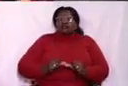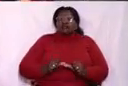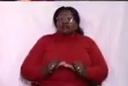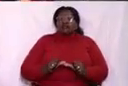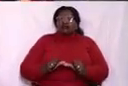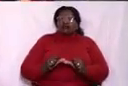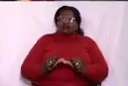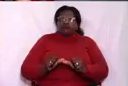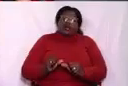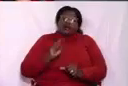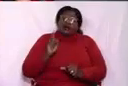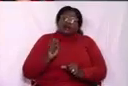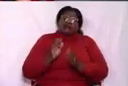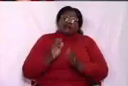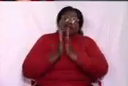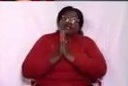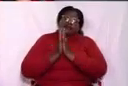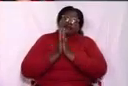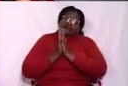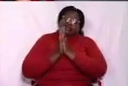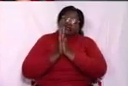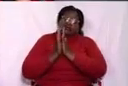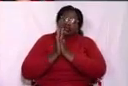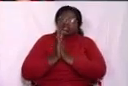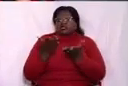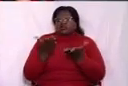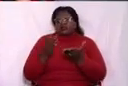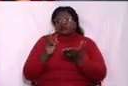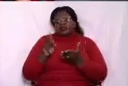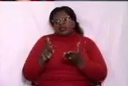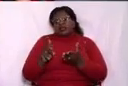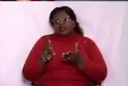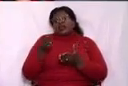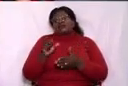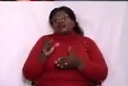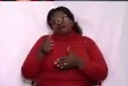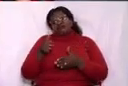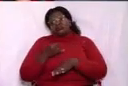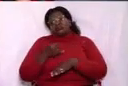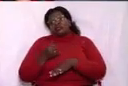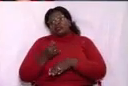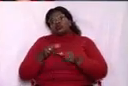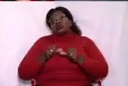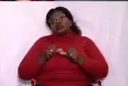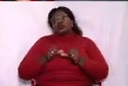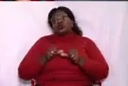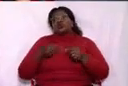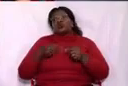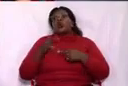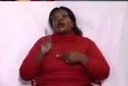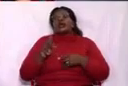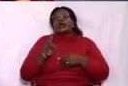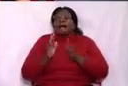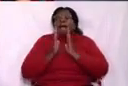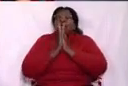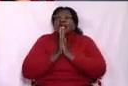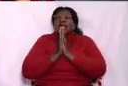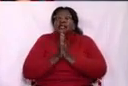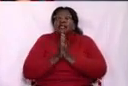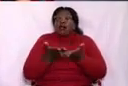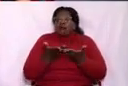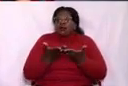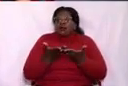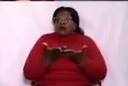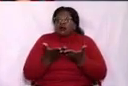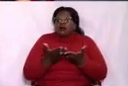begging, because I know your products are good, and I don't know anywhere else to go, but please help me. How do you do